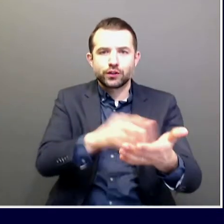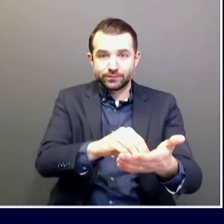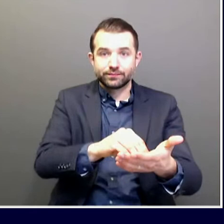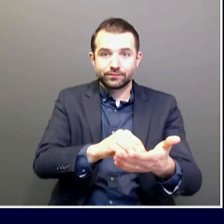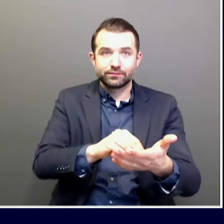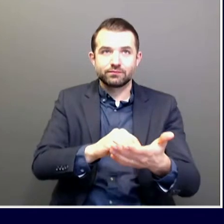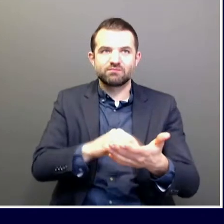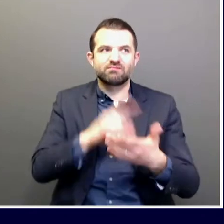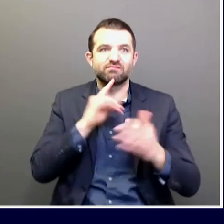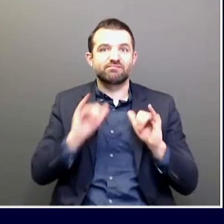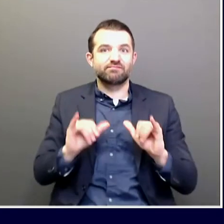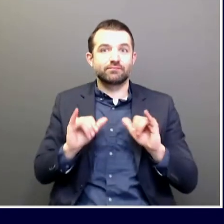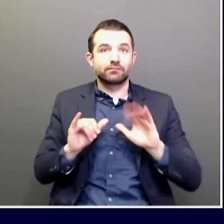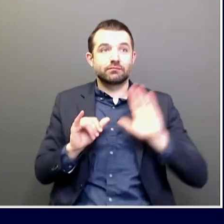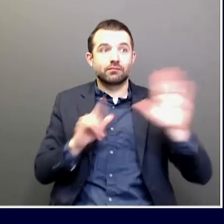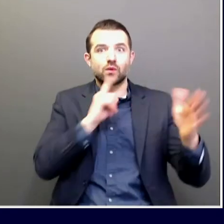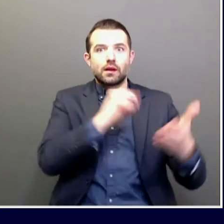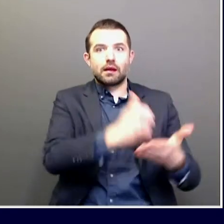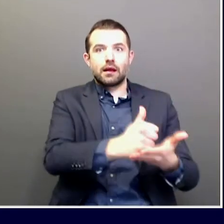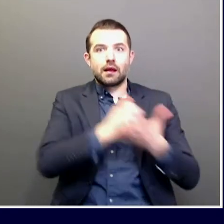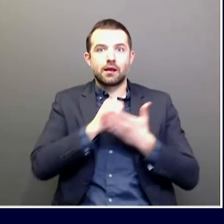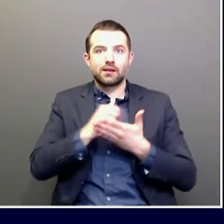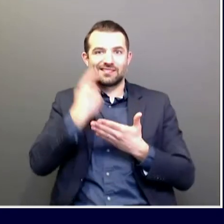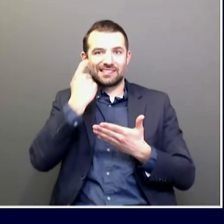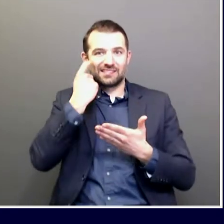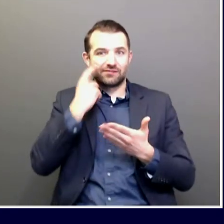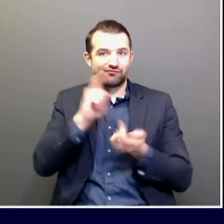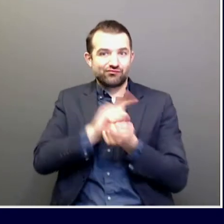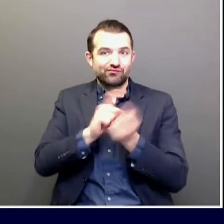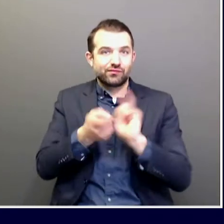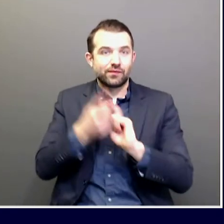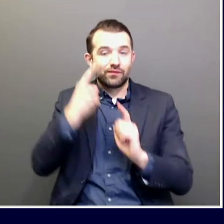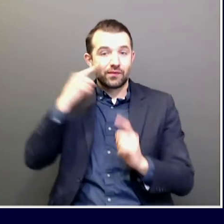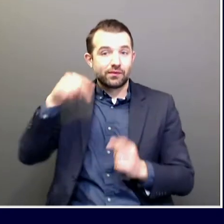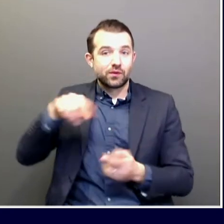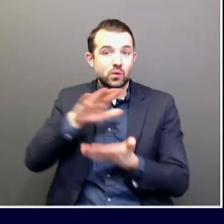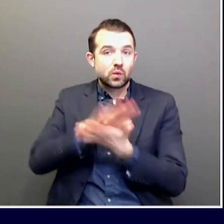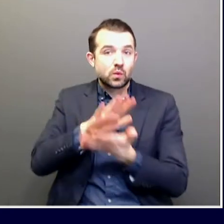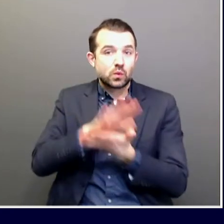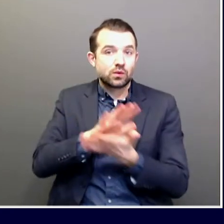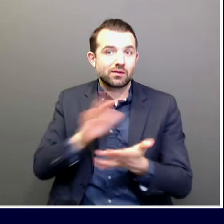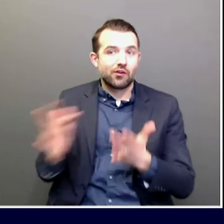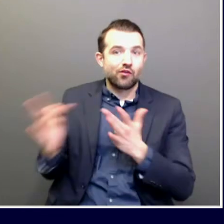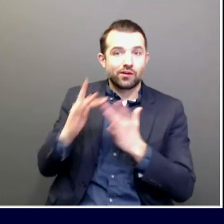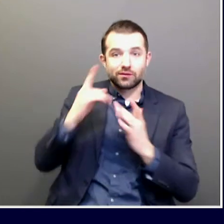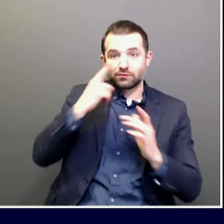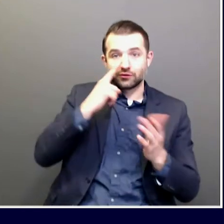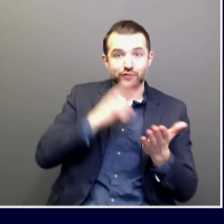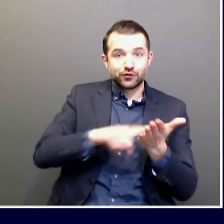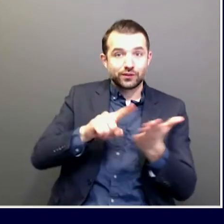having these discussions. Although, of course, timing matters. Even though things are better, COVID's not